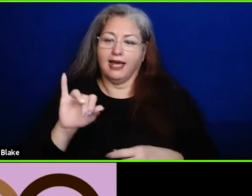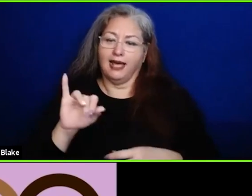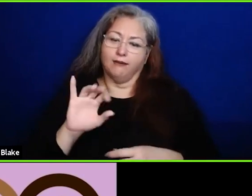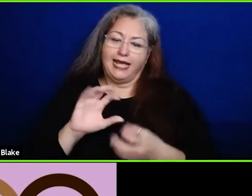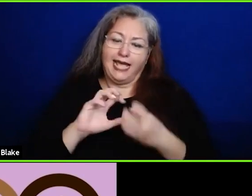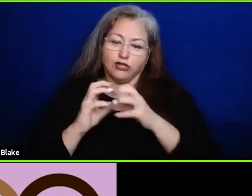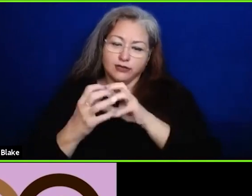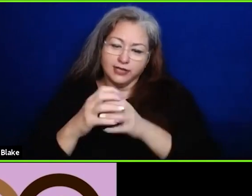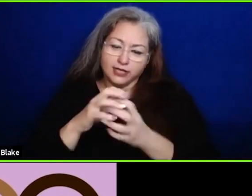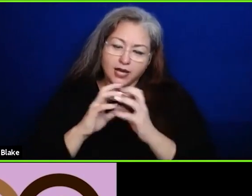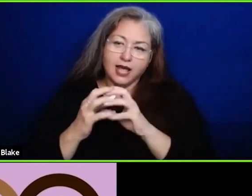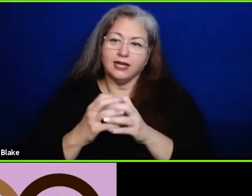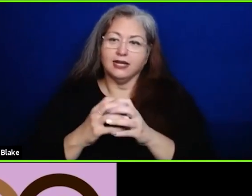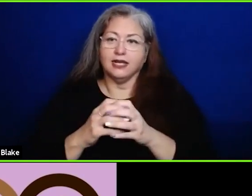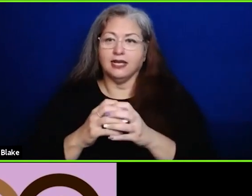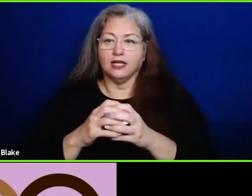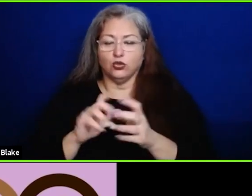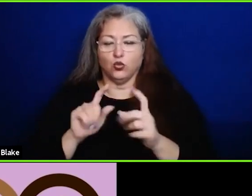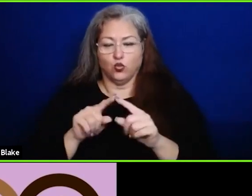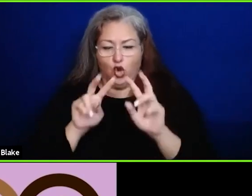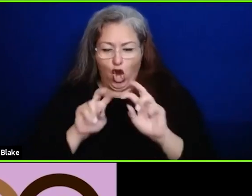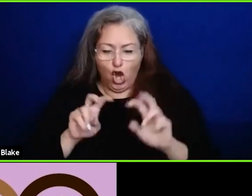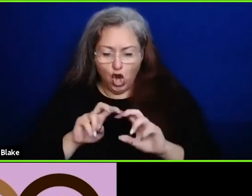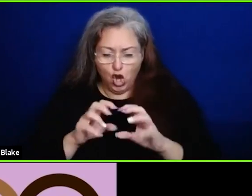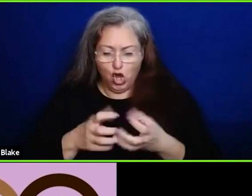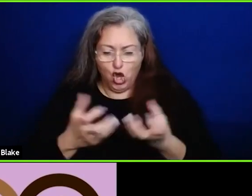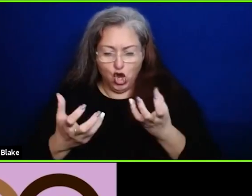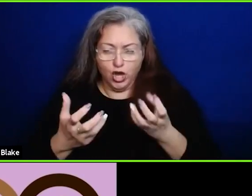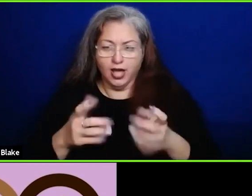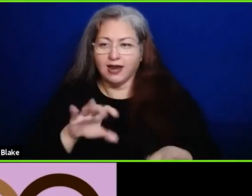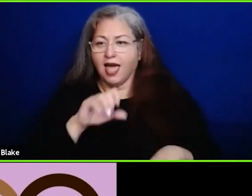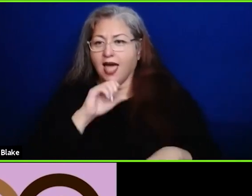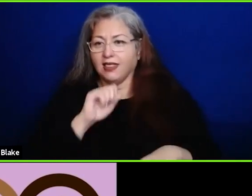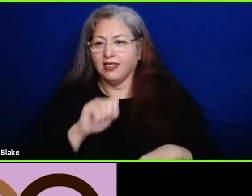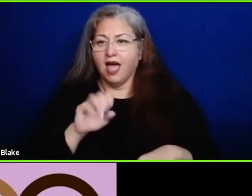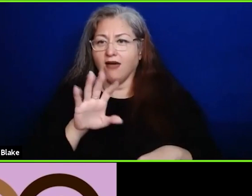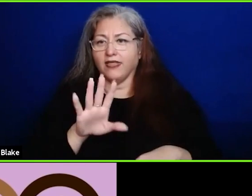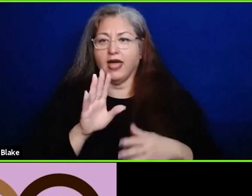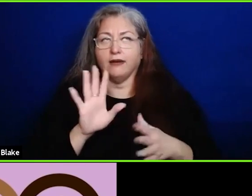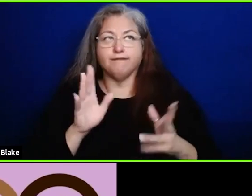intersectionality, looking at it. Love the expansive